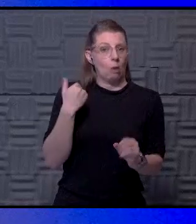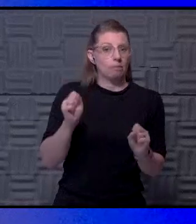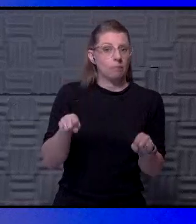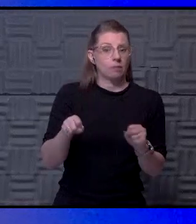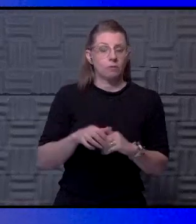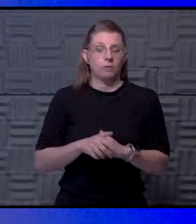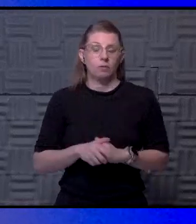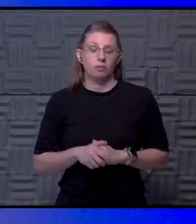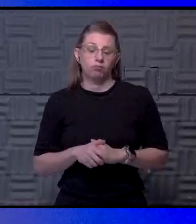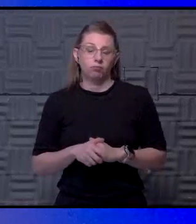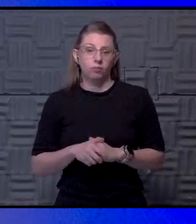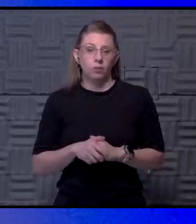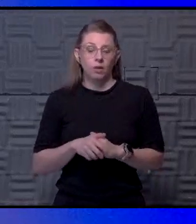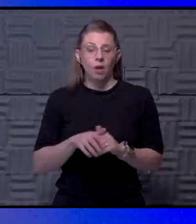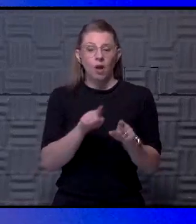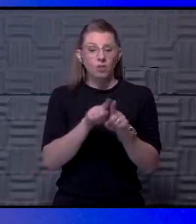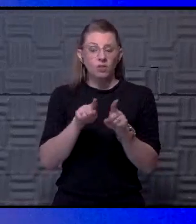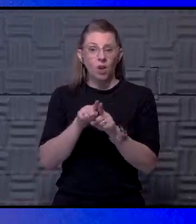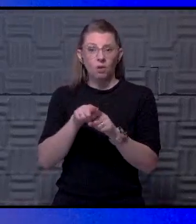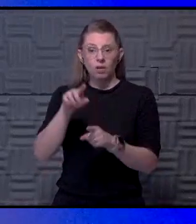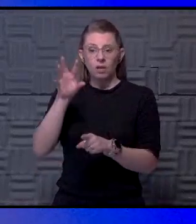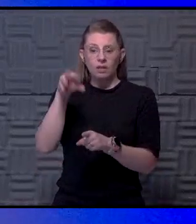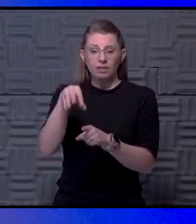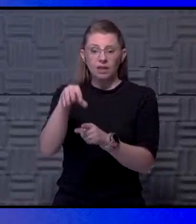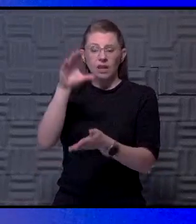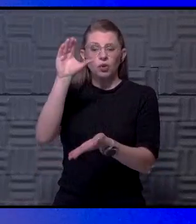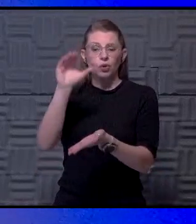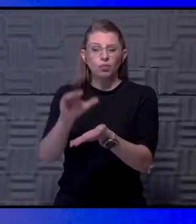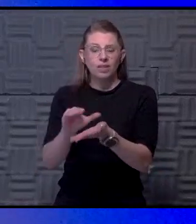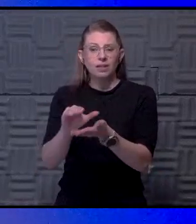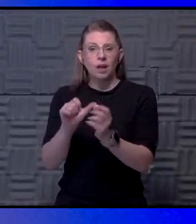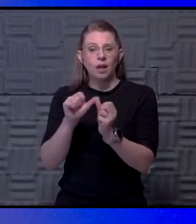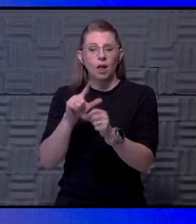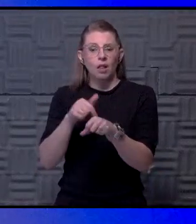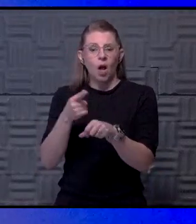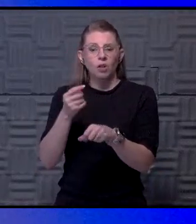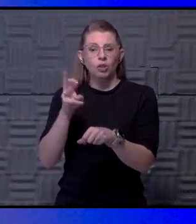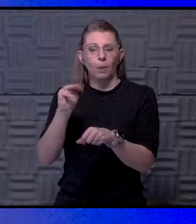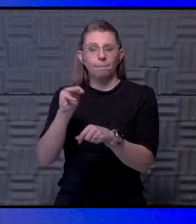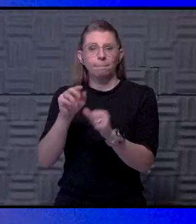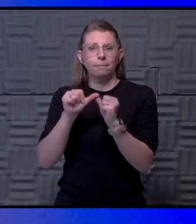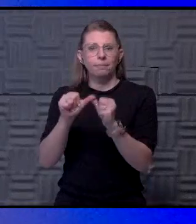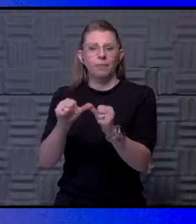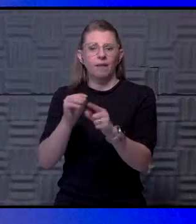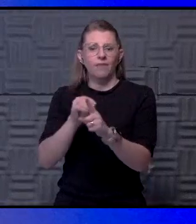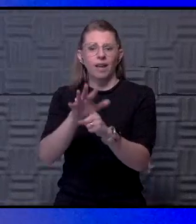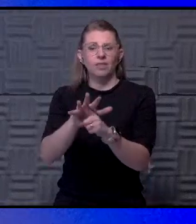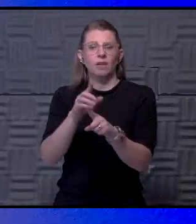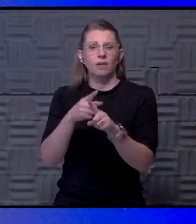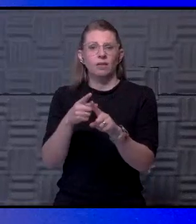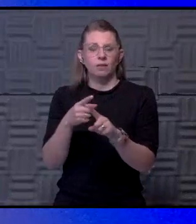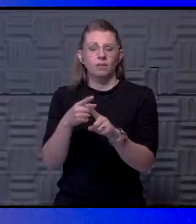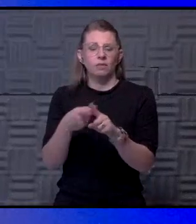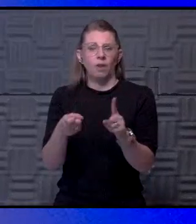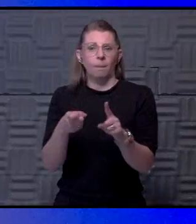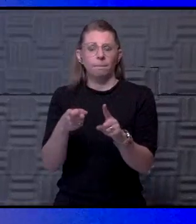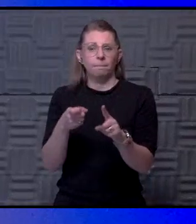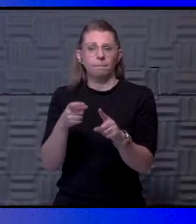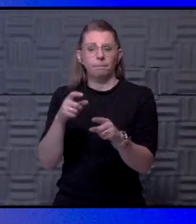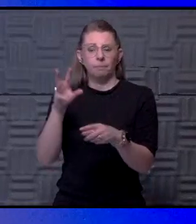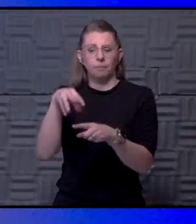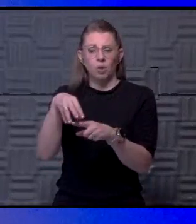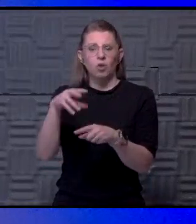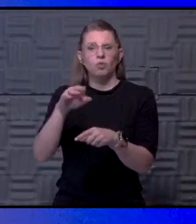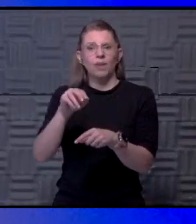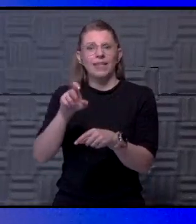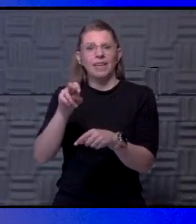where we can potentially decrease long-term effects by decreasing radiation to normal-healthy tissue. My personal interest is, of course, in pediatrics